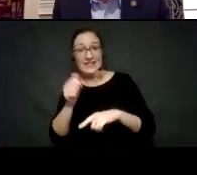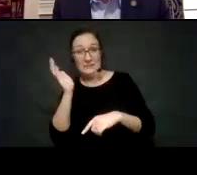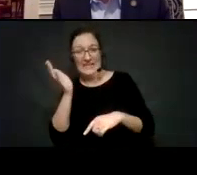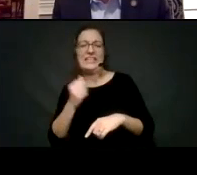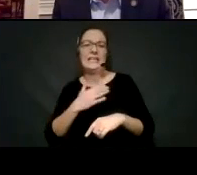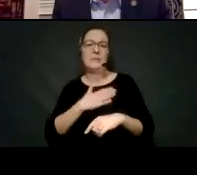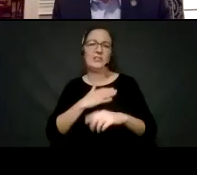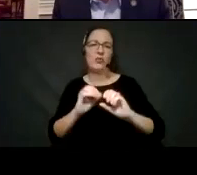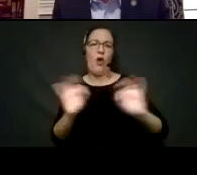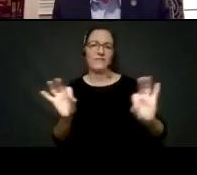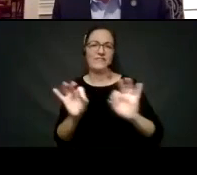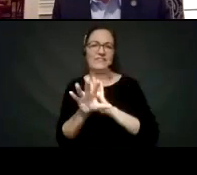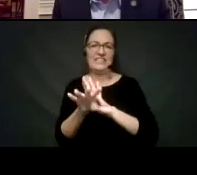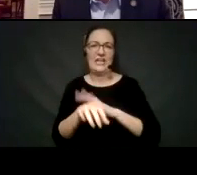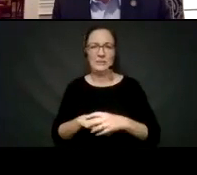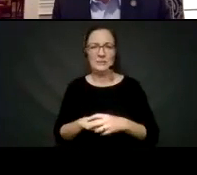would be very helpful.